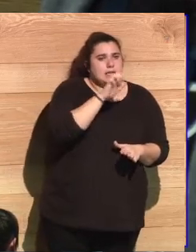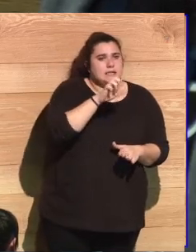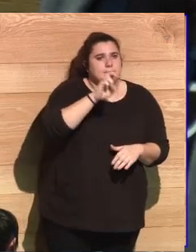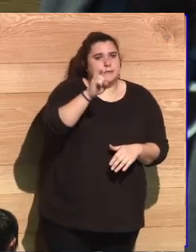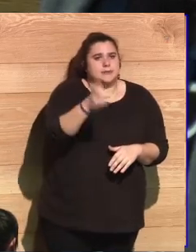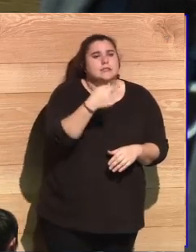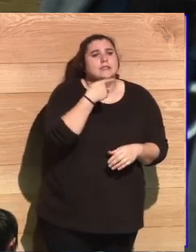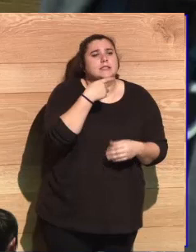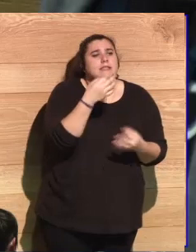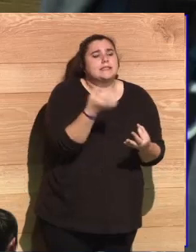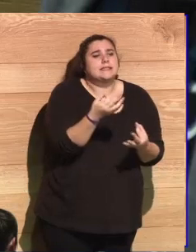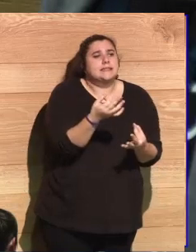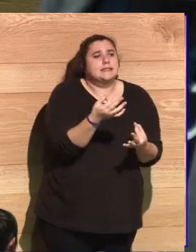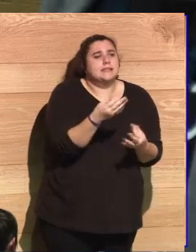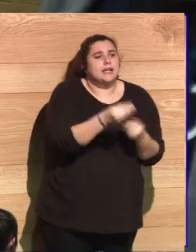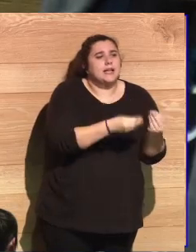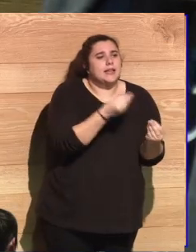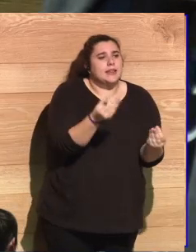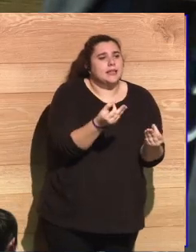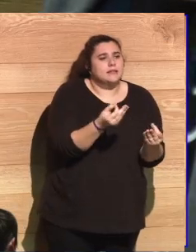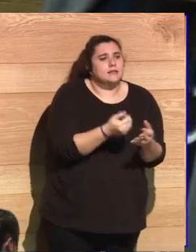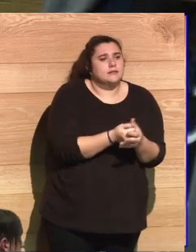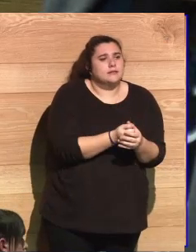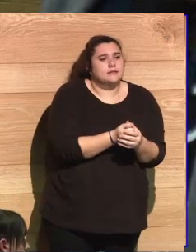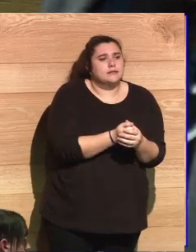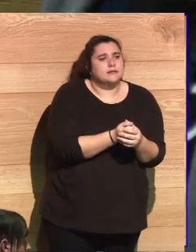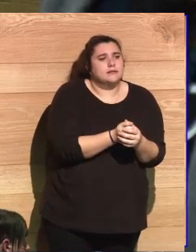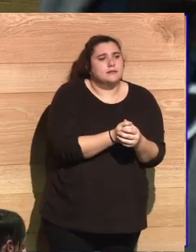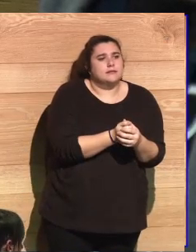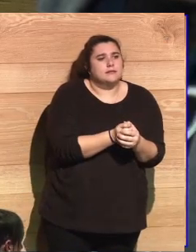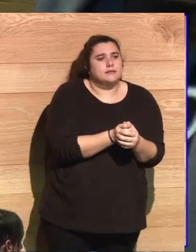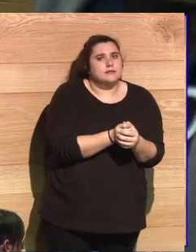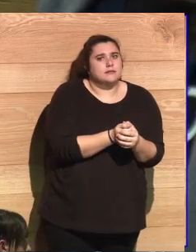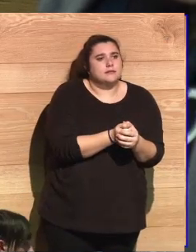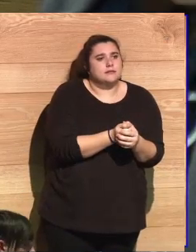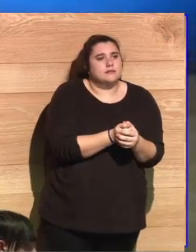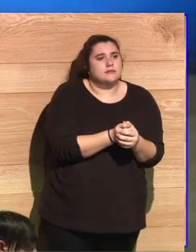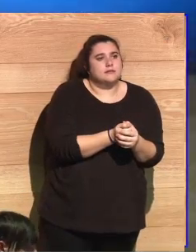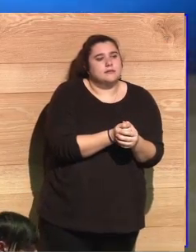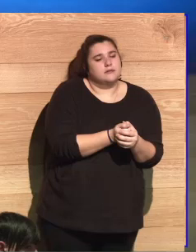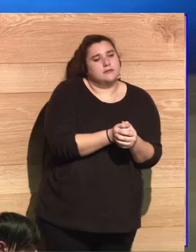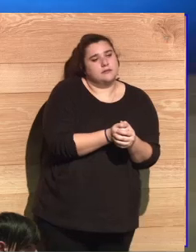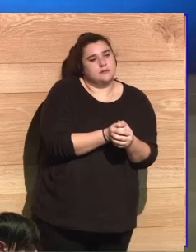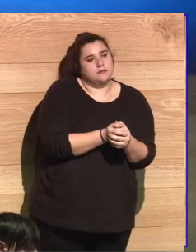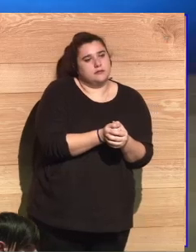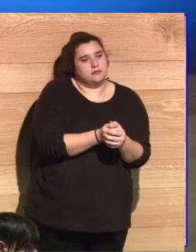is the part that has to do with George Orwell in the novel or in the memoir? It's